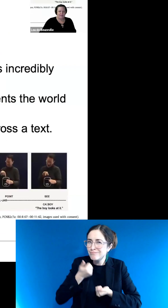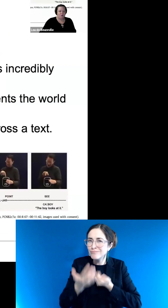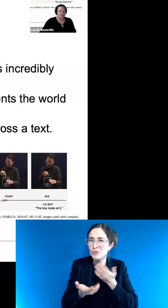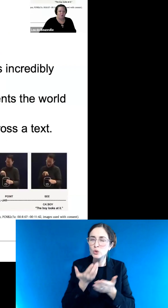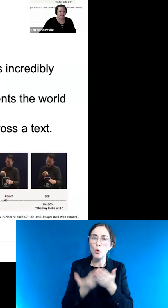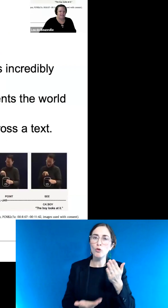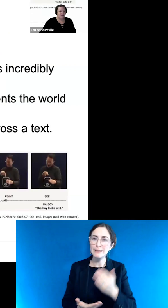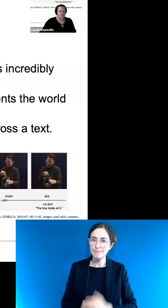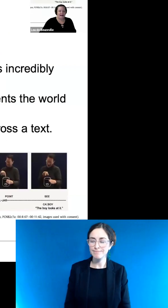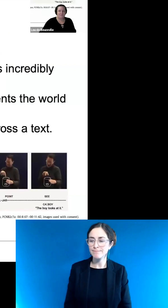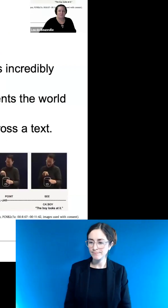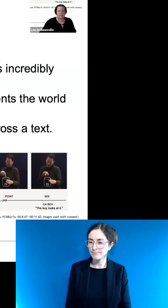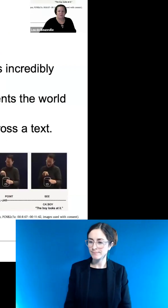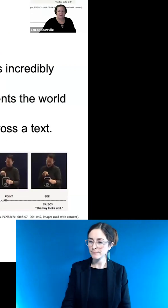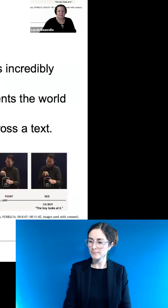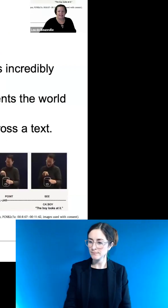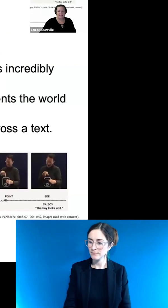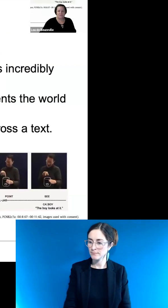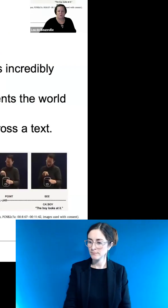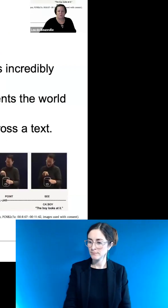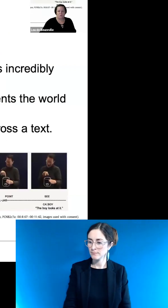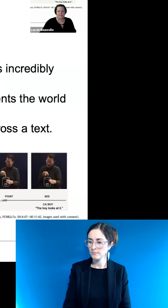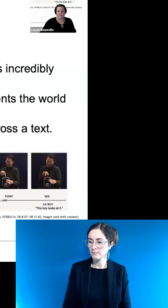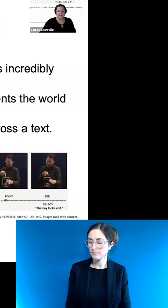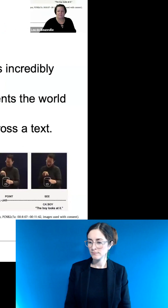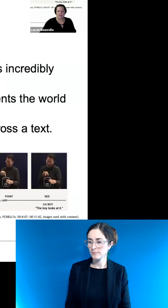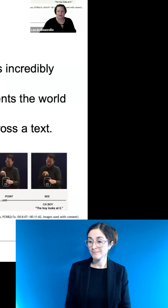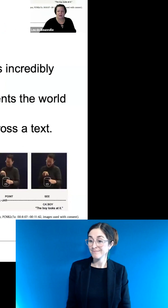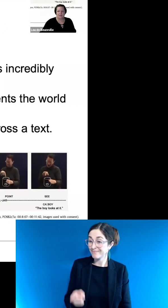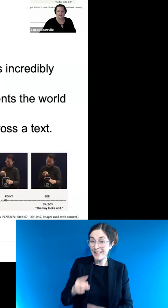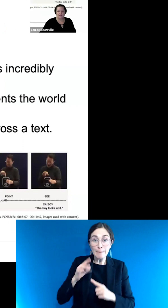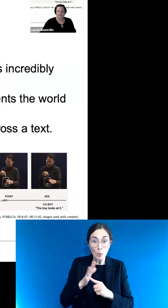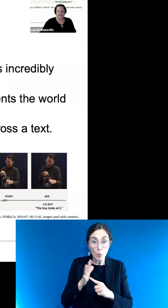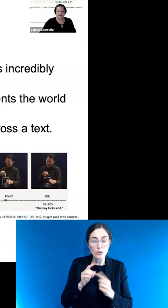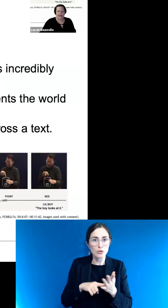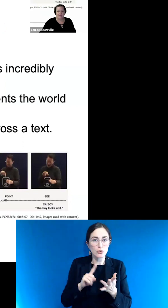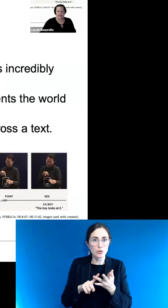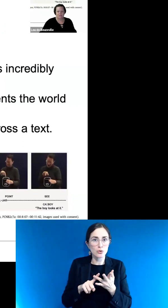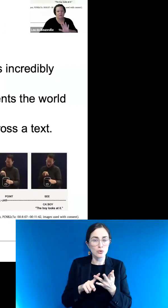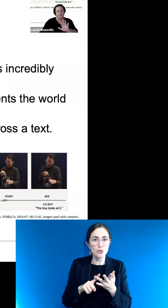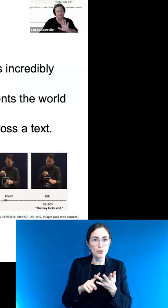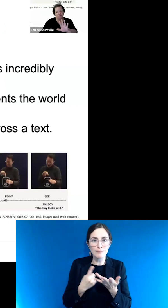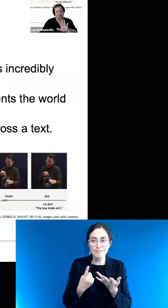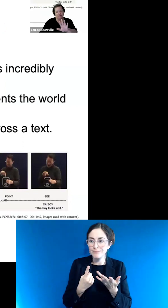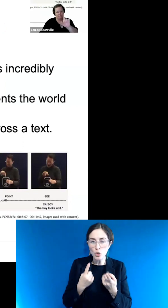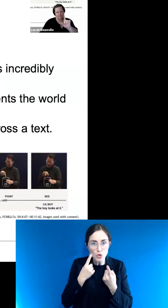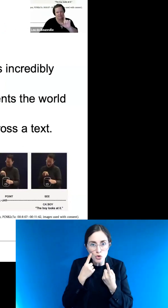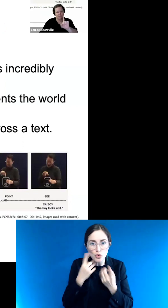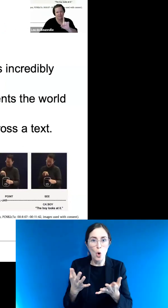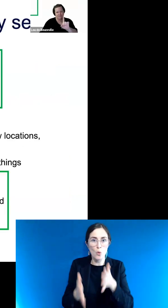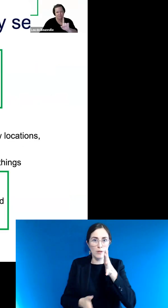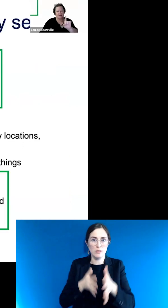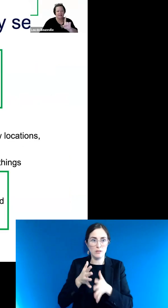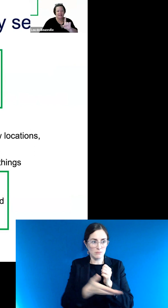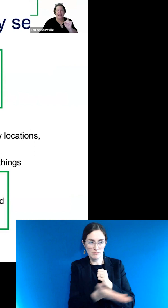The importance is, though, that we have to expose our kids to all of this type of signing. Sorry to flash around,